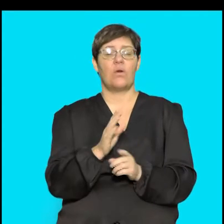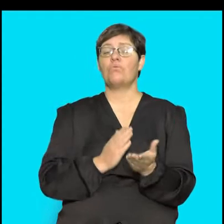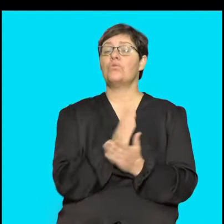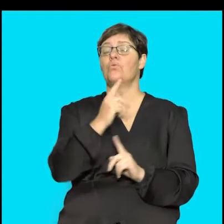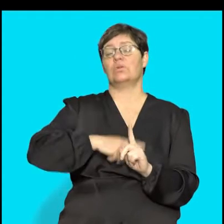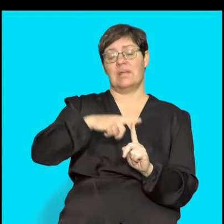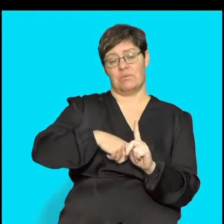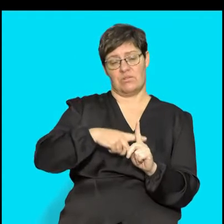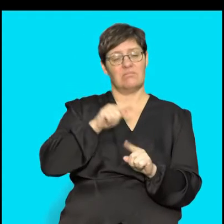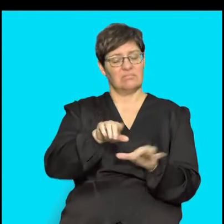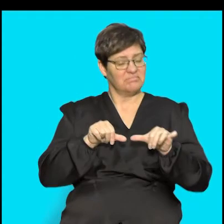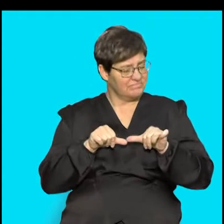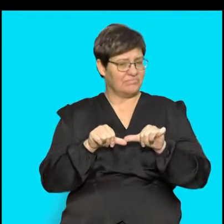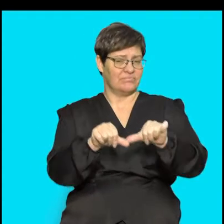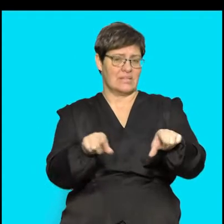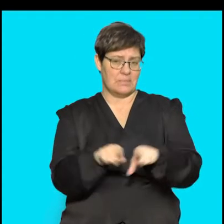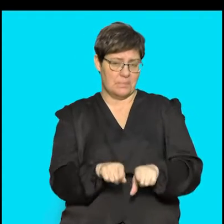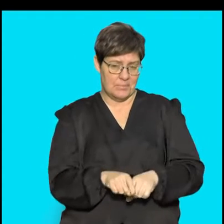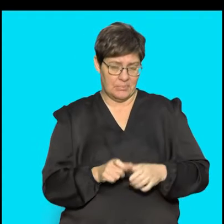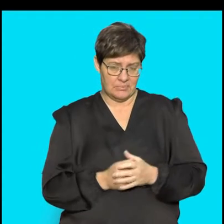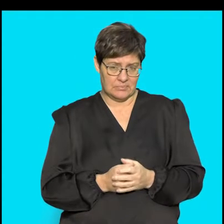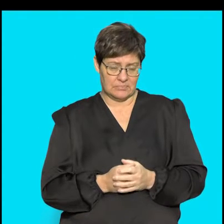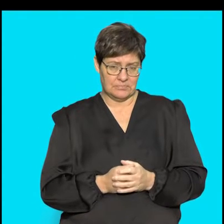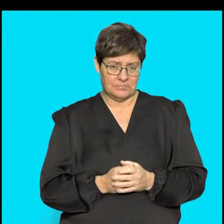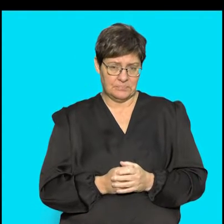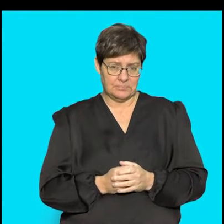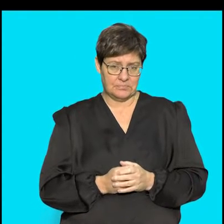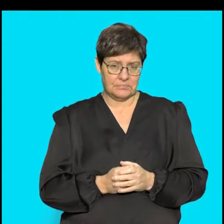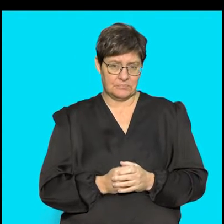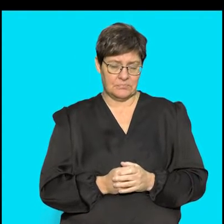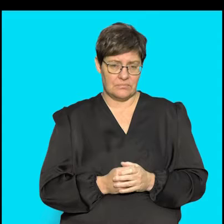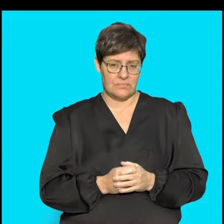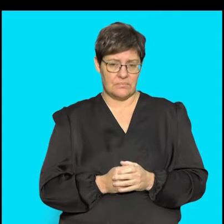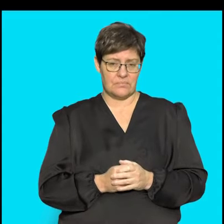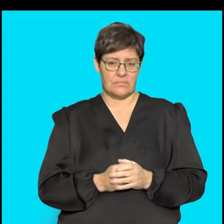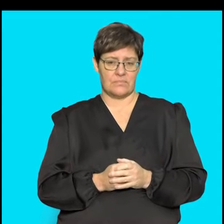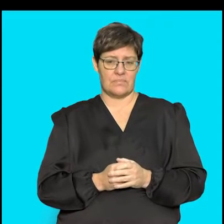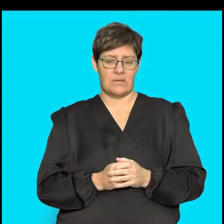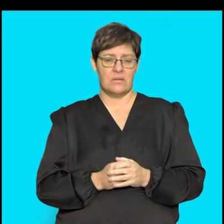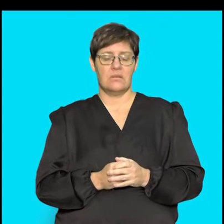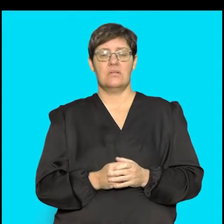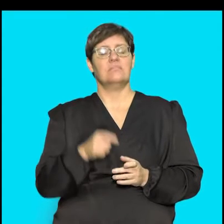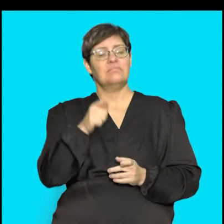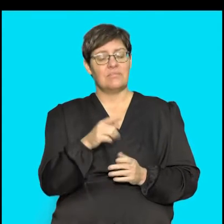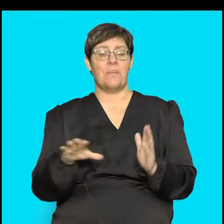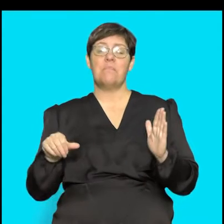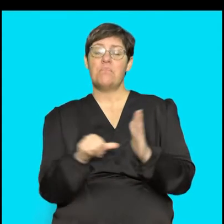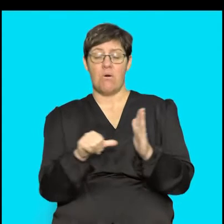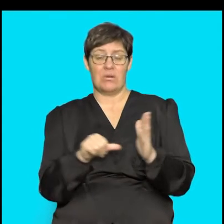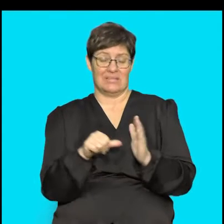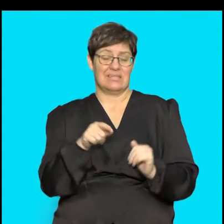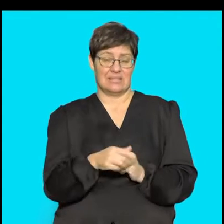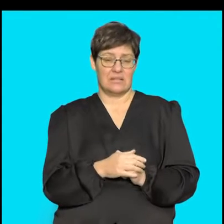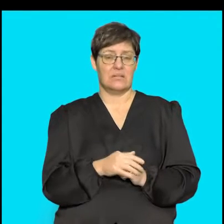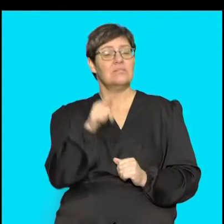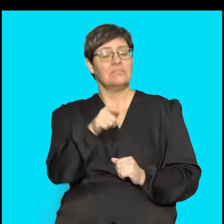by temperature, so Kc will remain constant. This is a very important